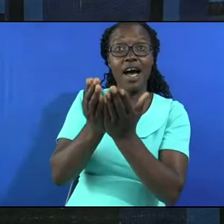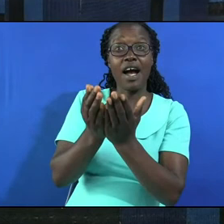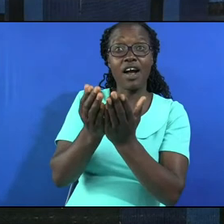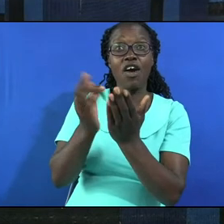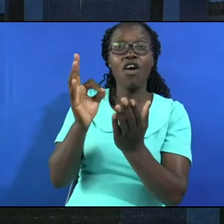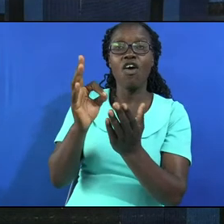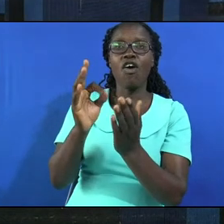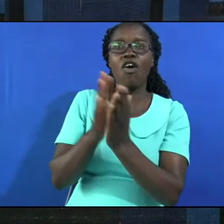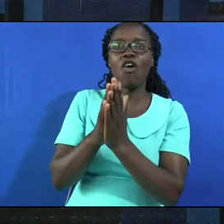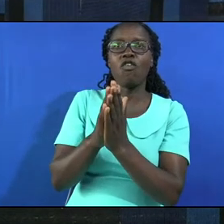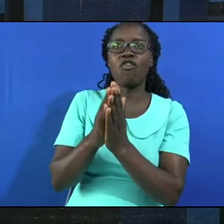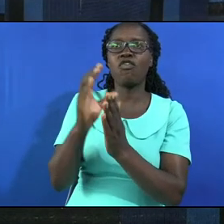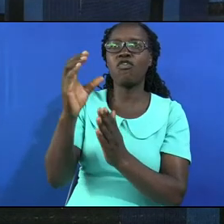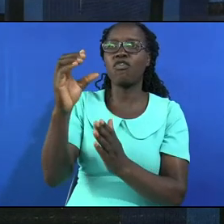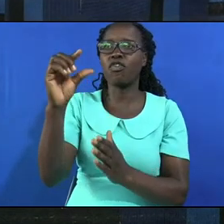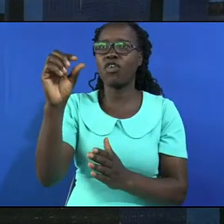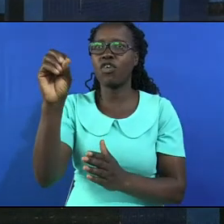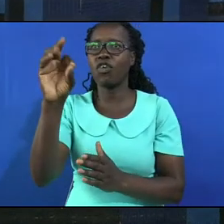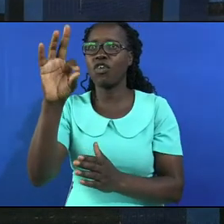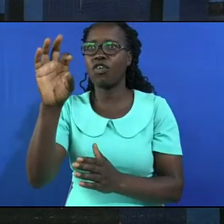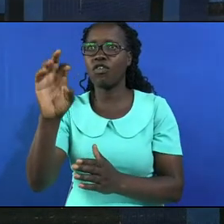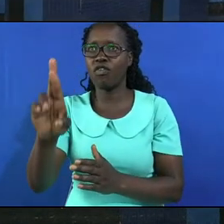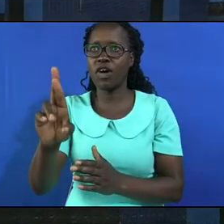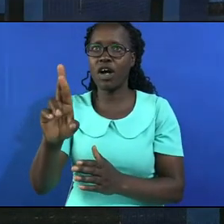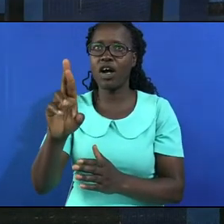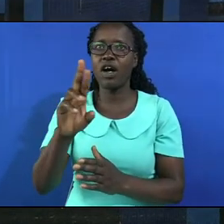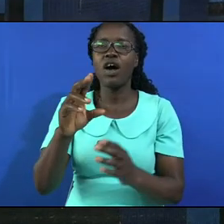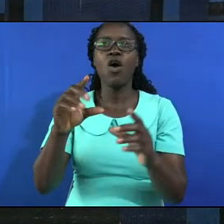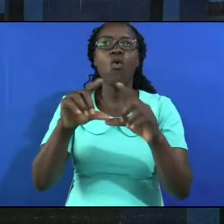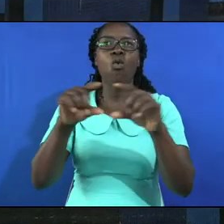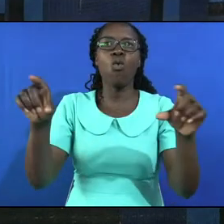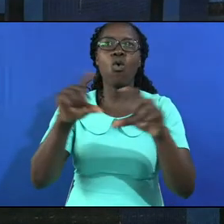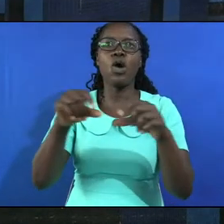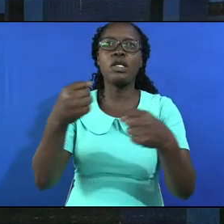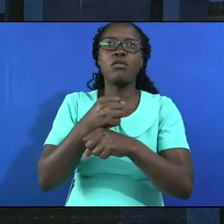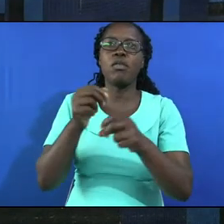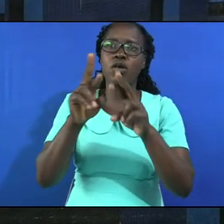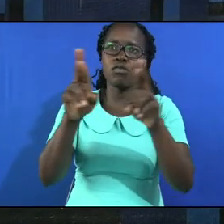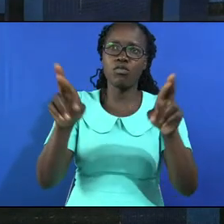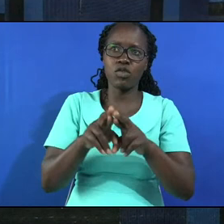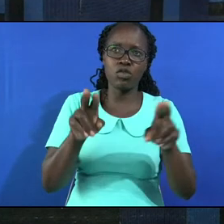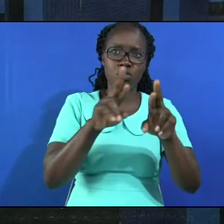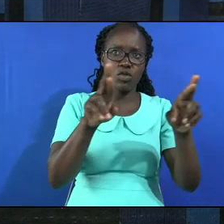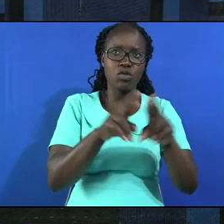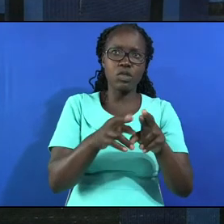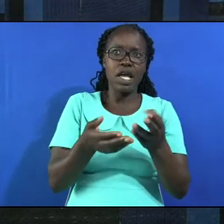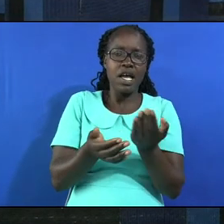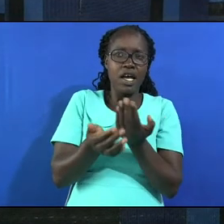of cypress wood. Make rooms in it and coat it with the pitch inside